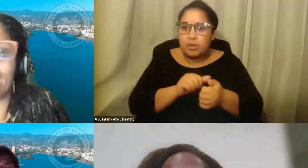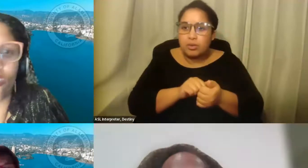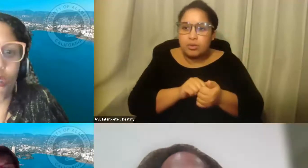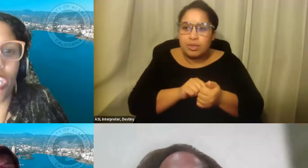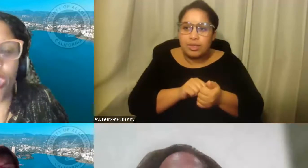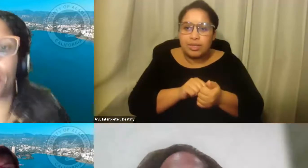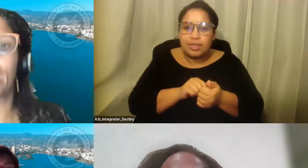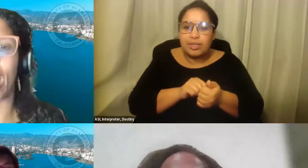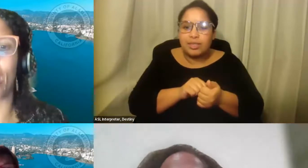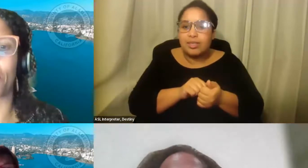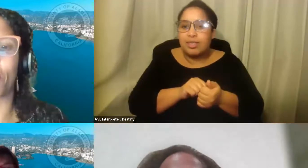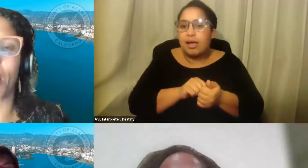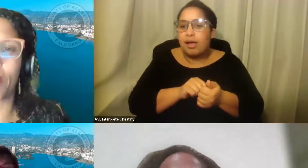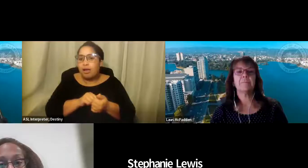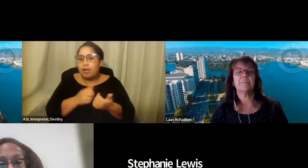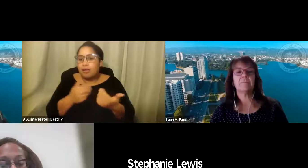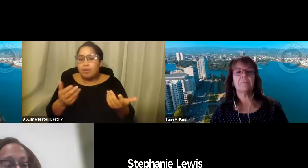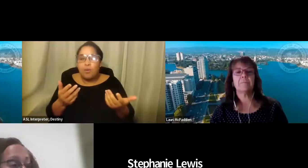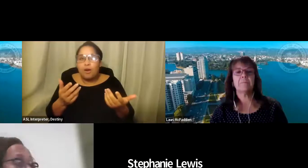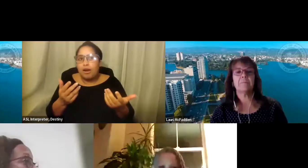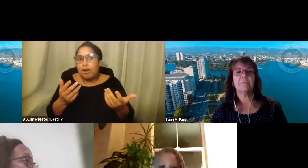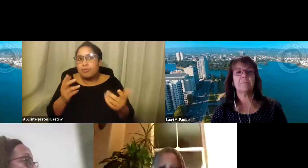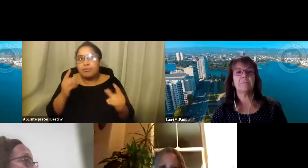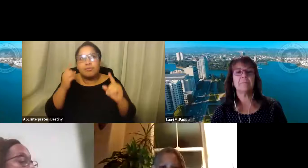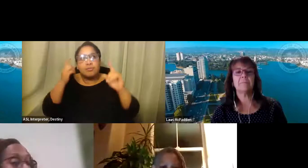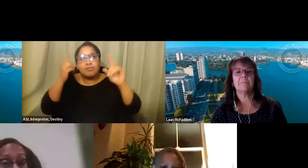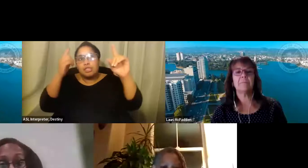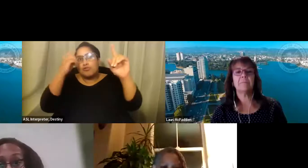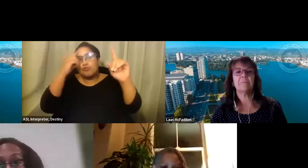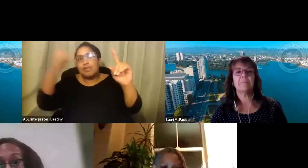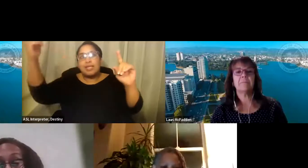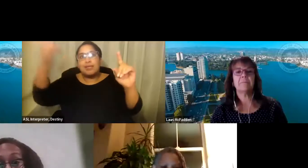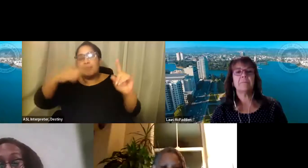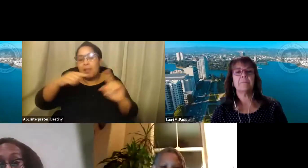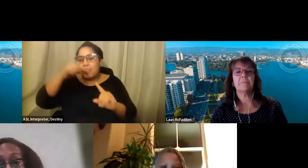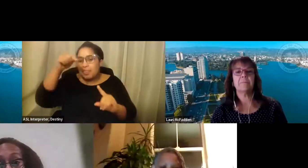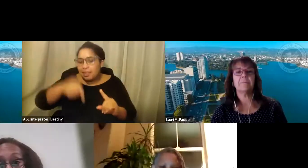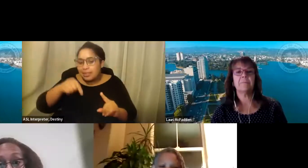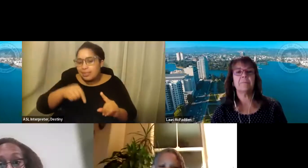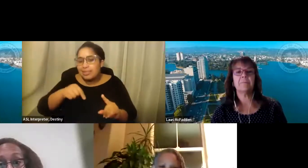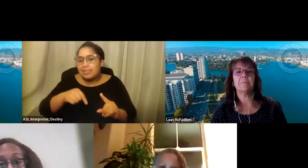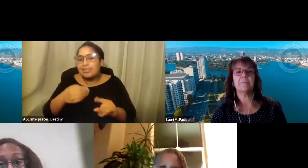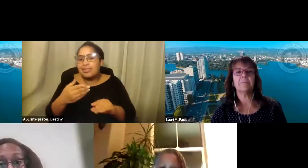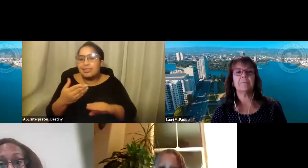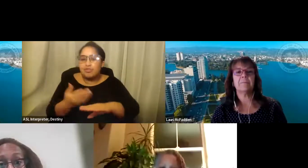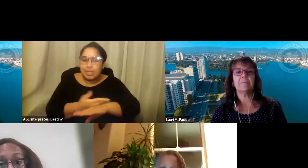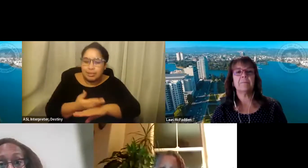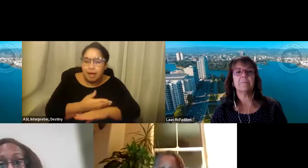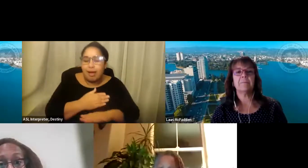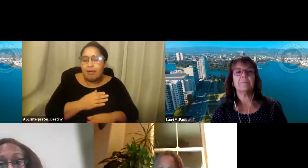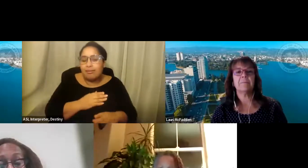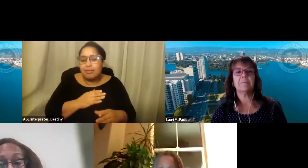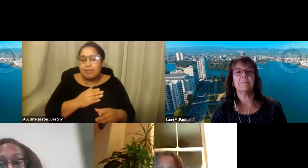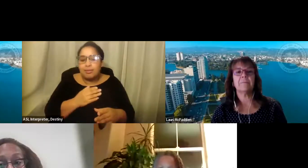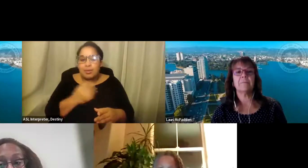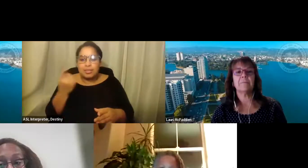your high dream about this redesign, or something that you really want people to think about, and